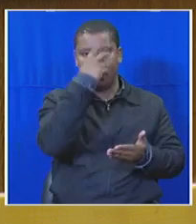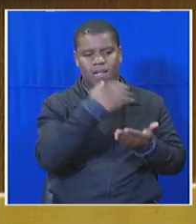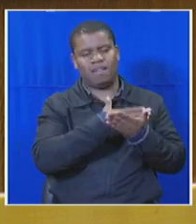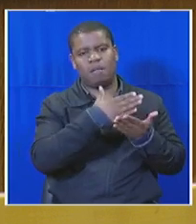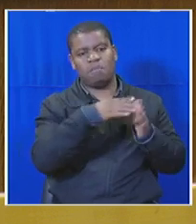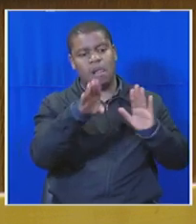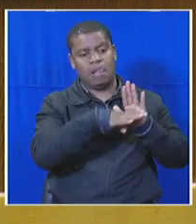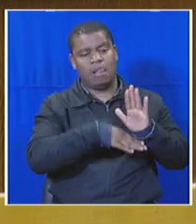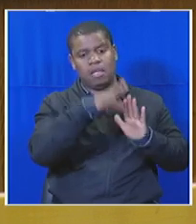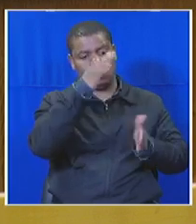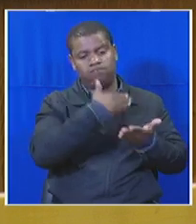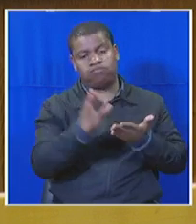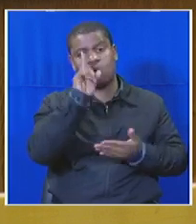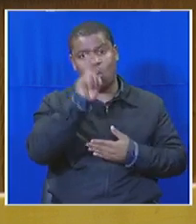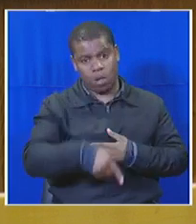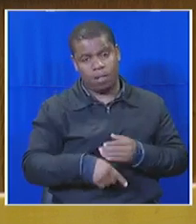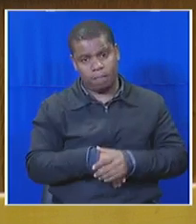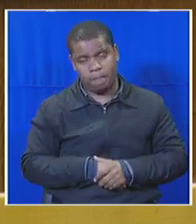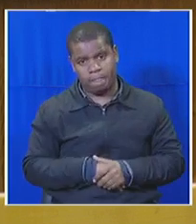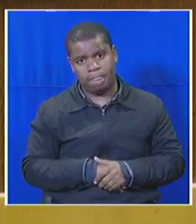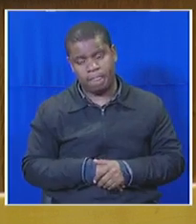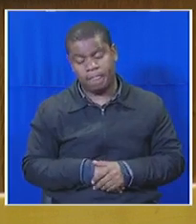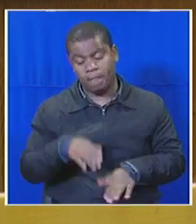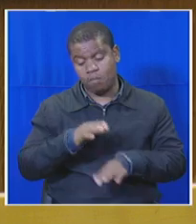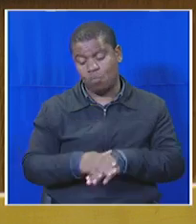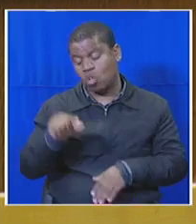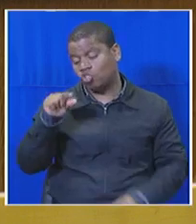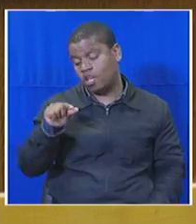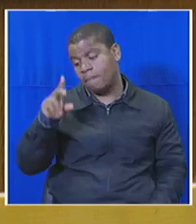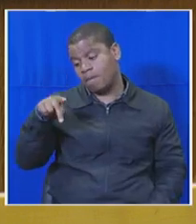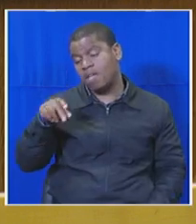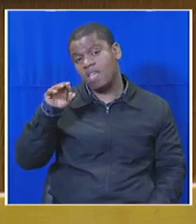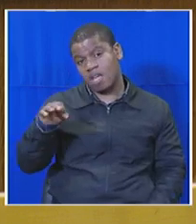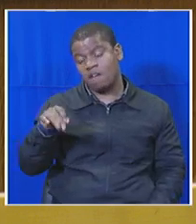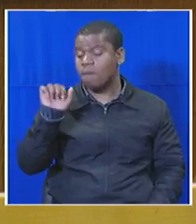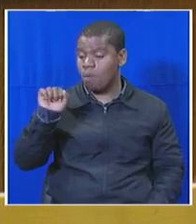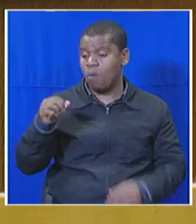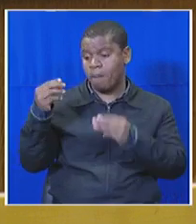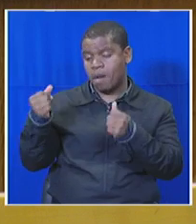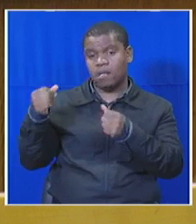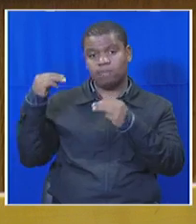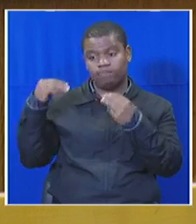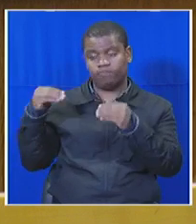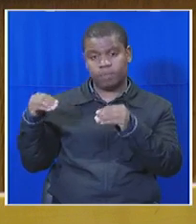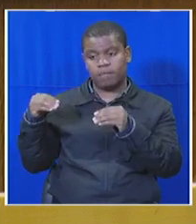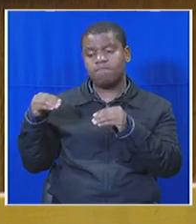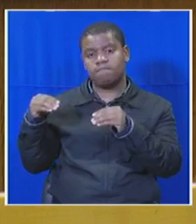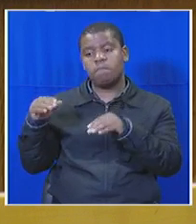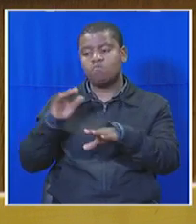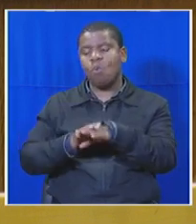the TPF in terms of managing their financial burdens which they were